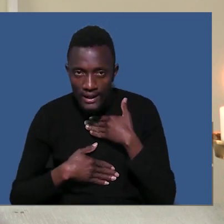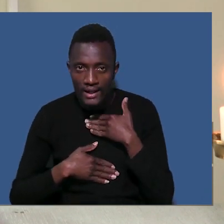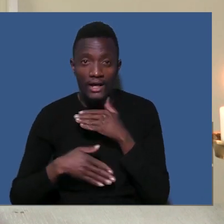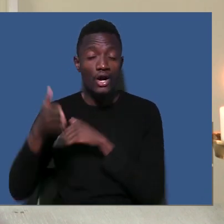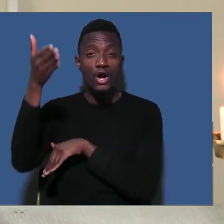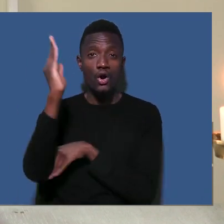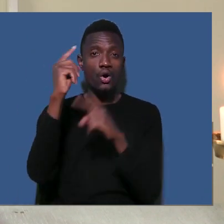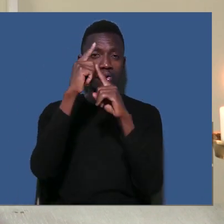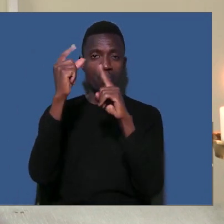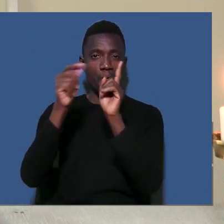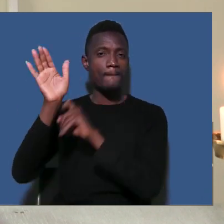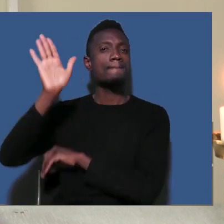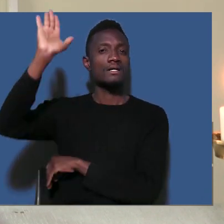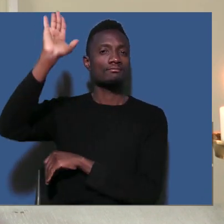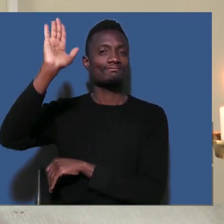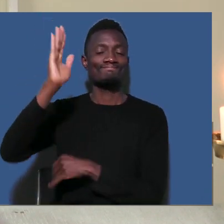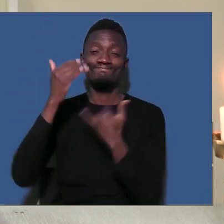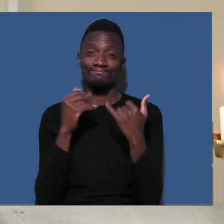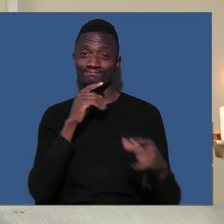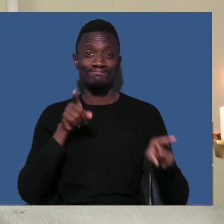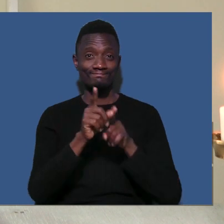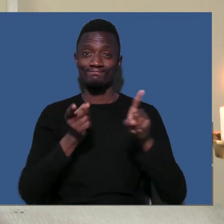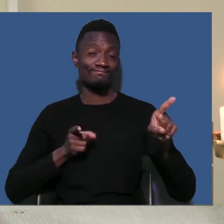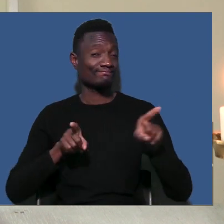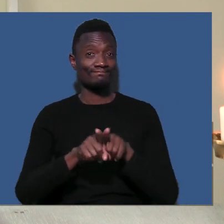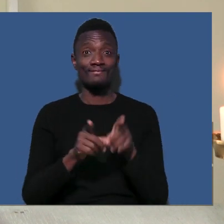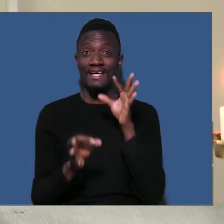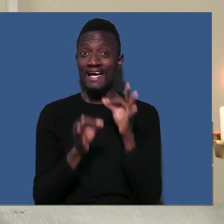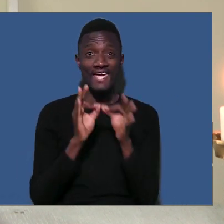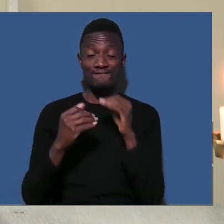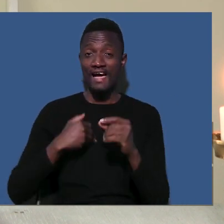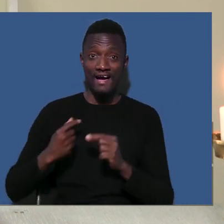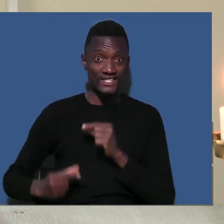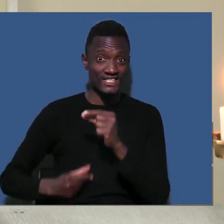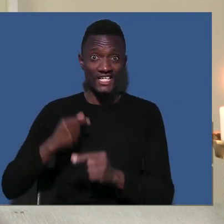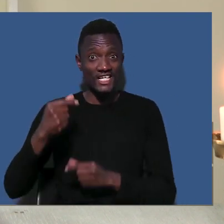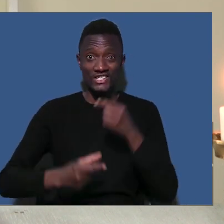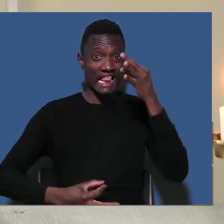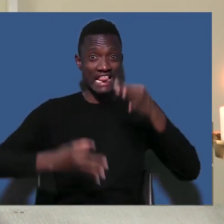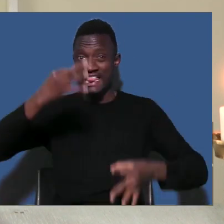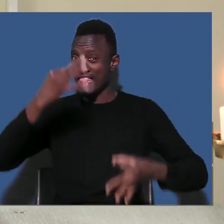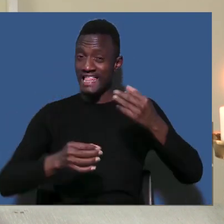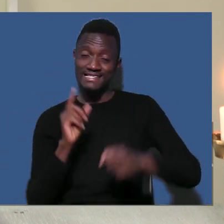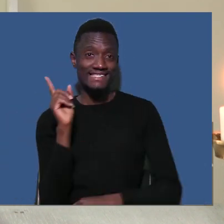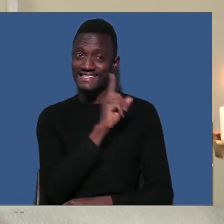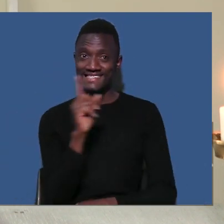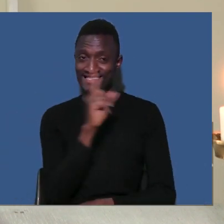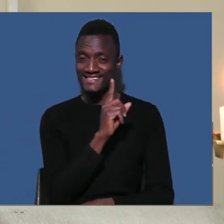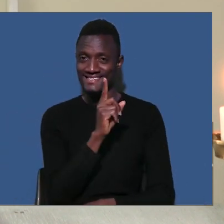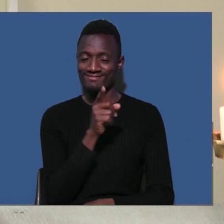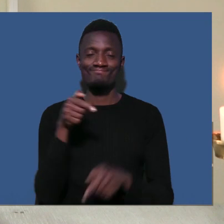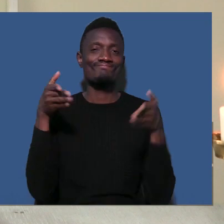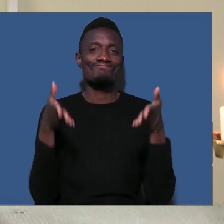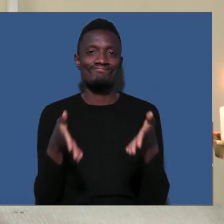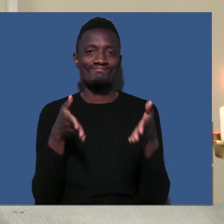So brethren, if there is a generation that will be judged harshly, is our generation. Because we have